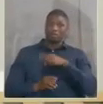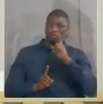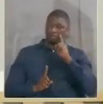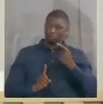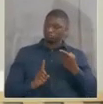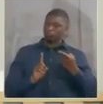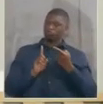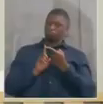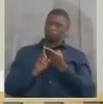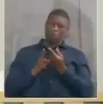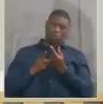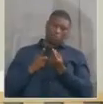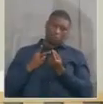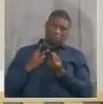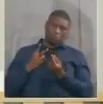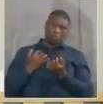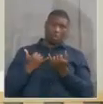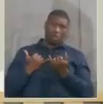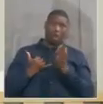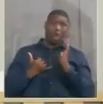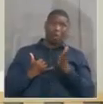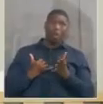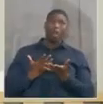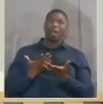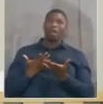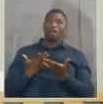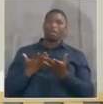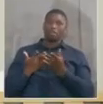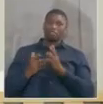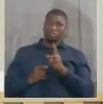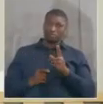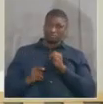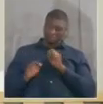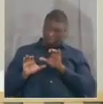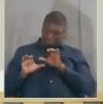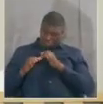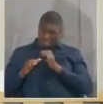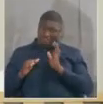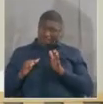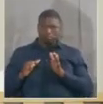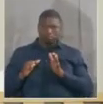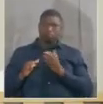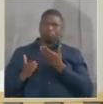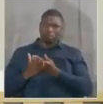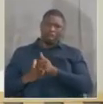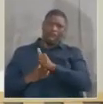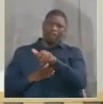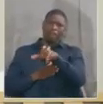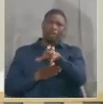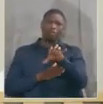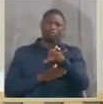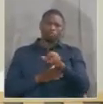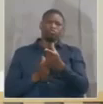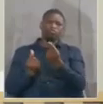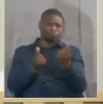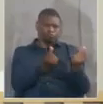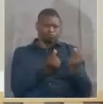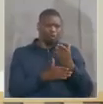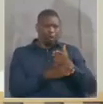political killings task team will now and again be extended then to other provinces and to